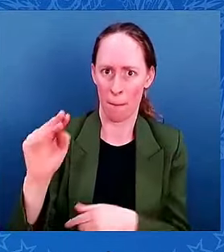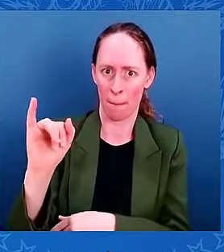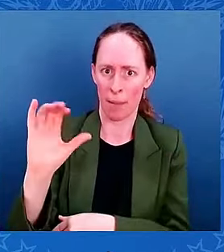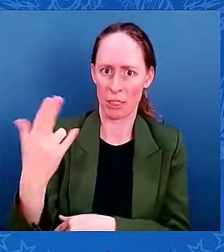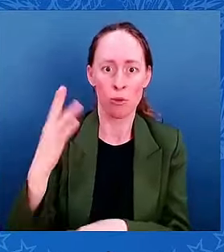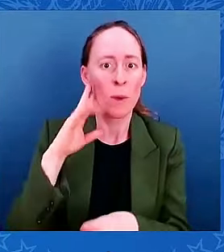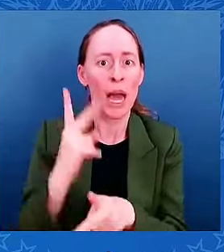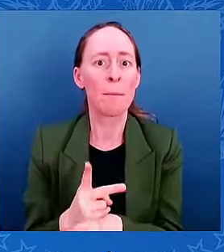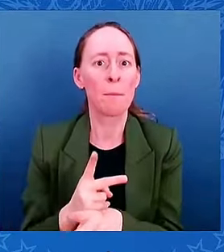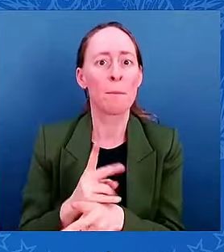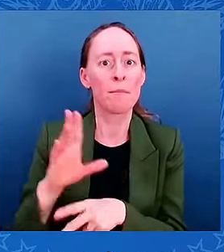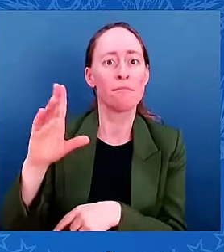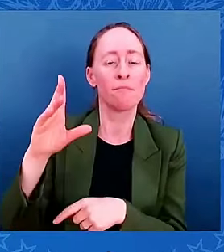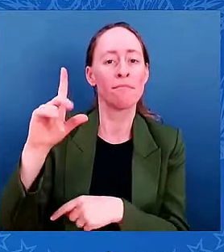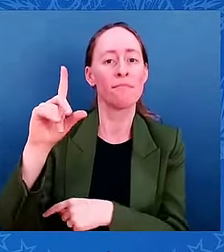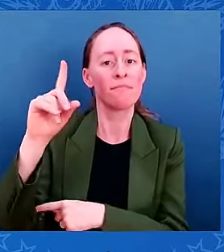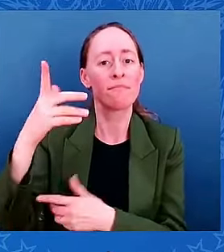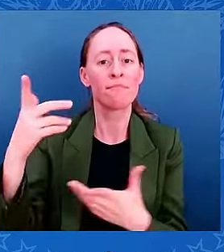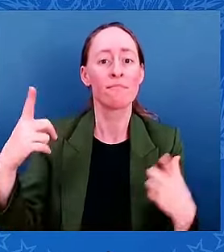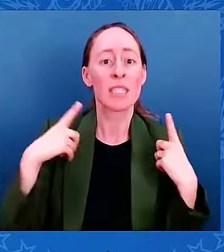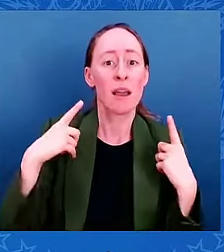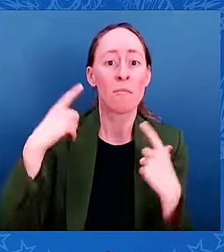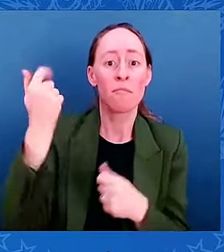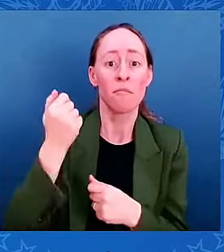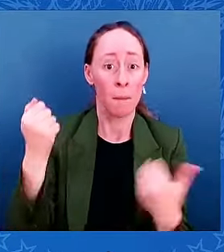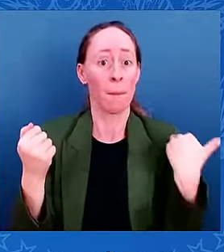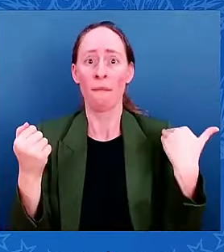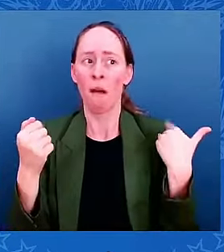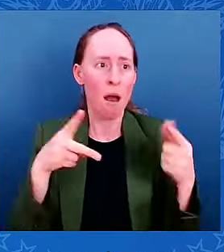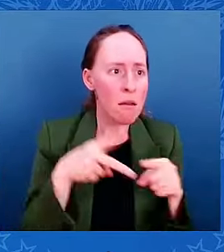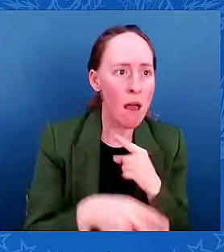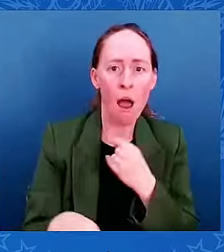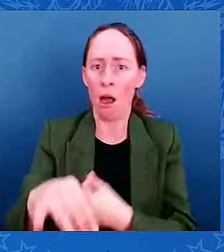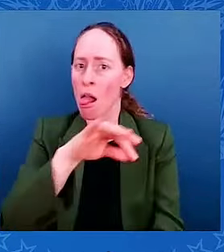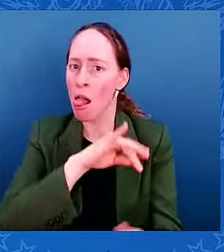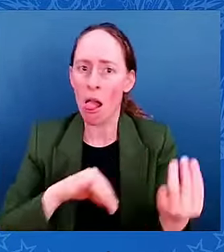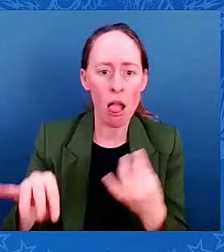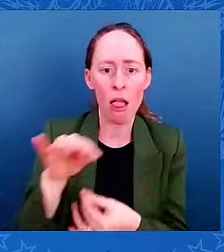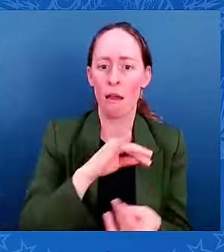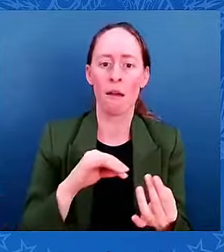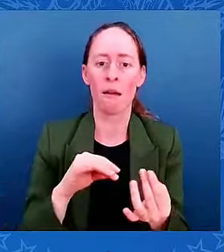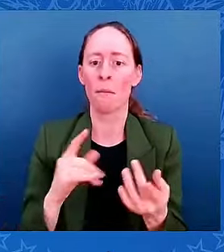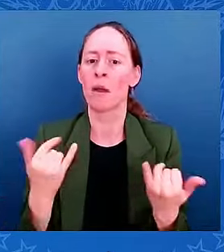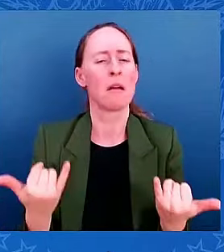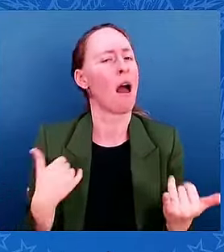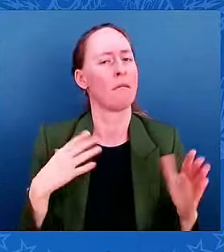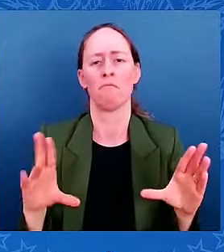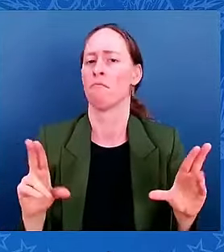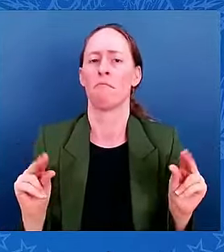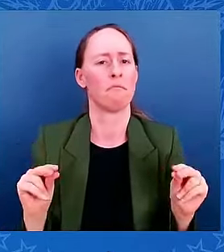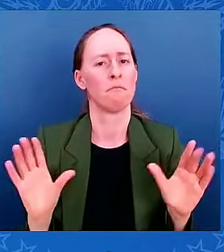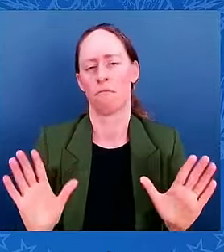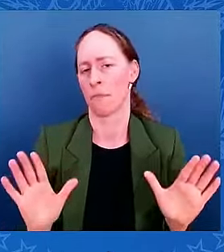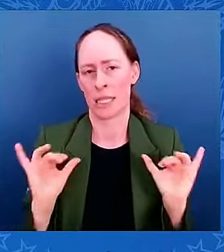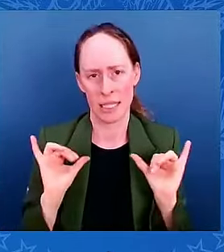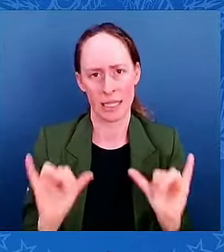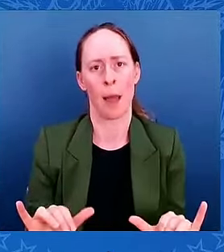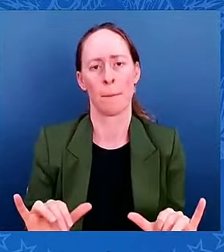faced cuts in their pension. Now they're not only restoring the full amount of their pensions, but they're getting back pay as